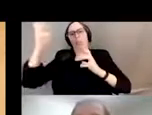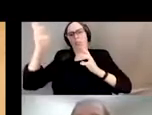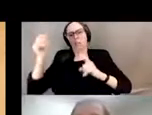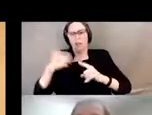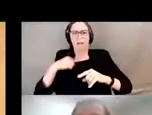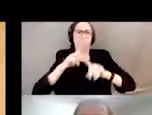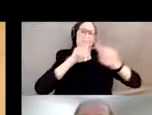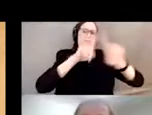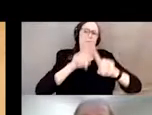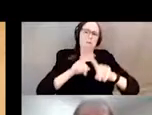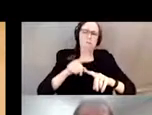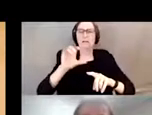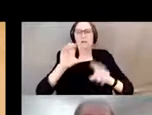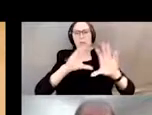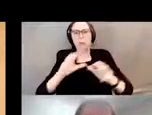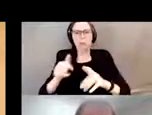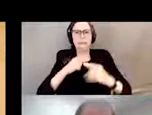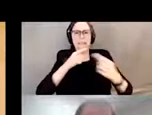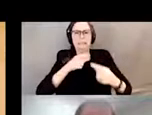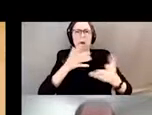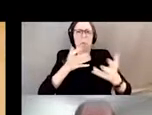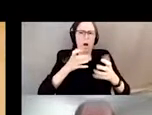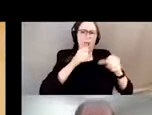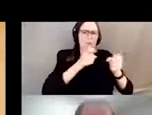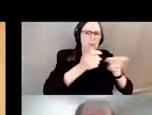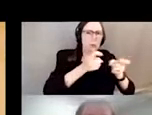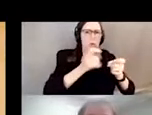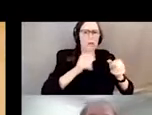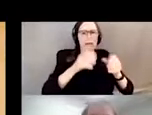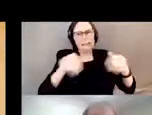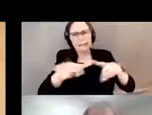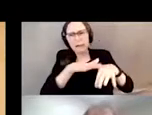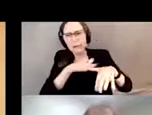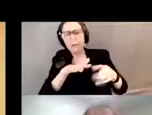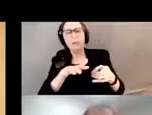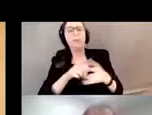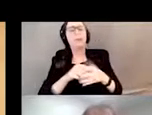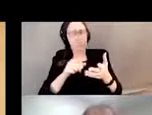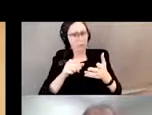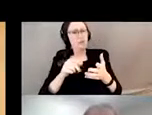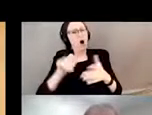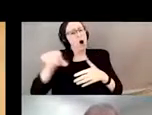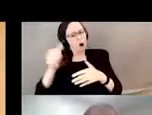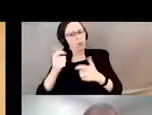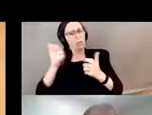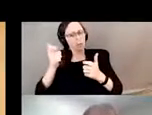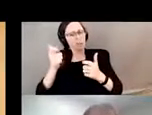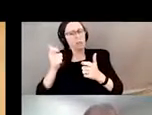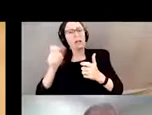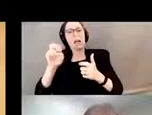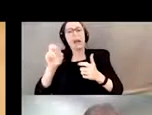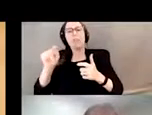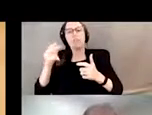groups fighting for control of the entire territory. Another major ethnic group